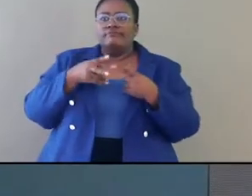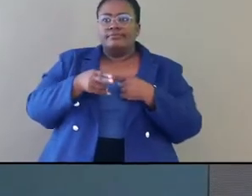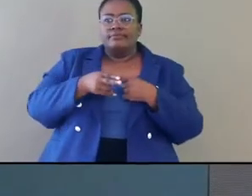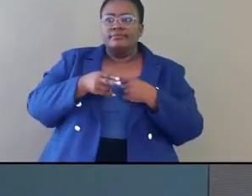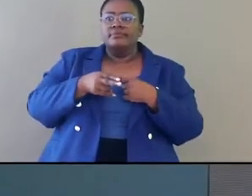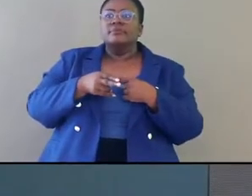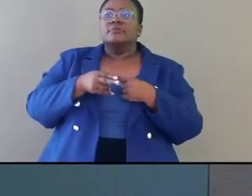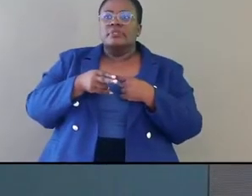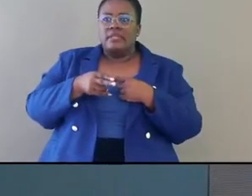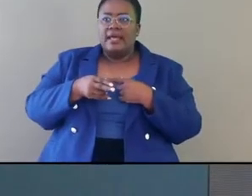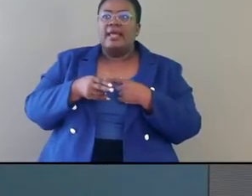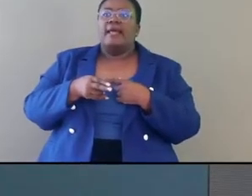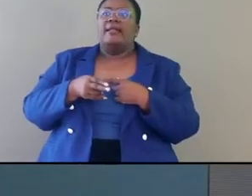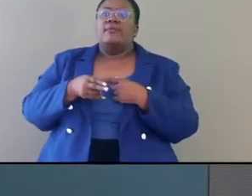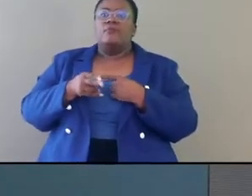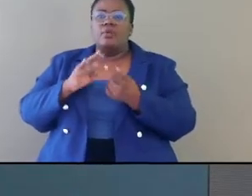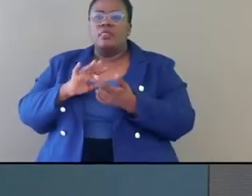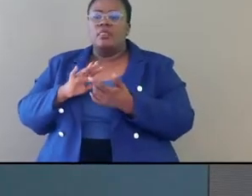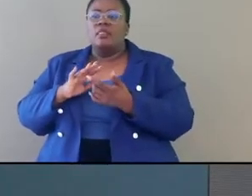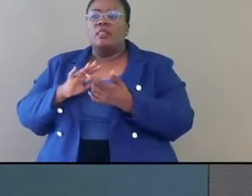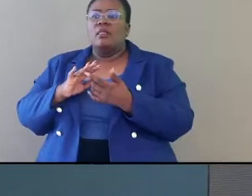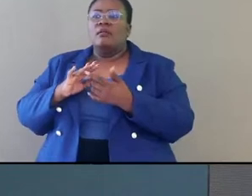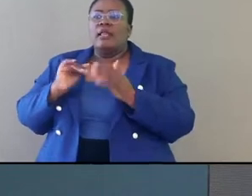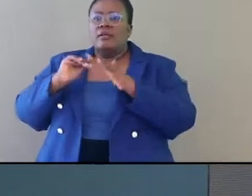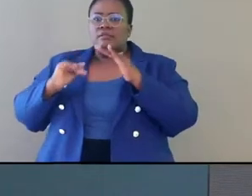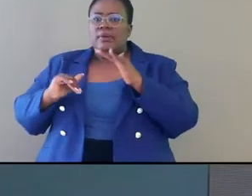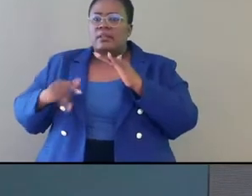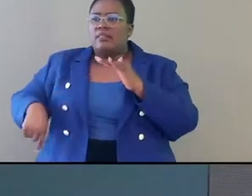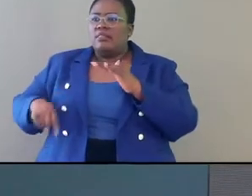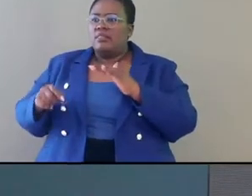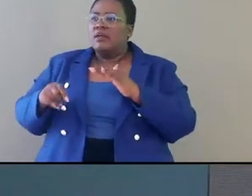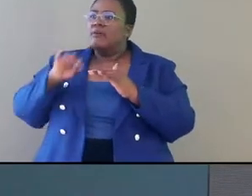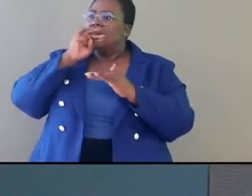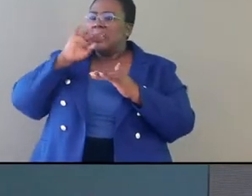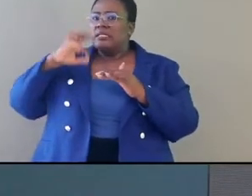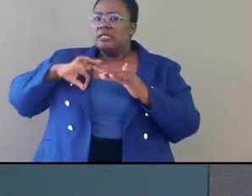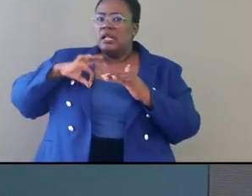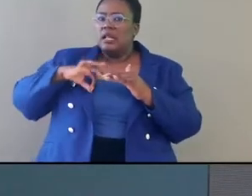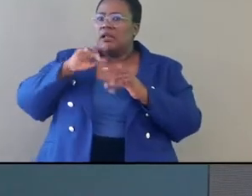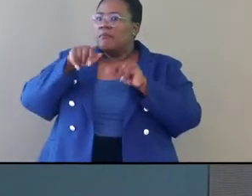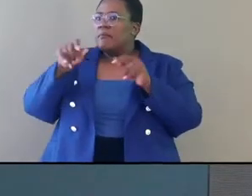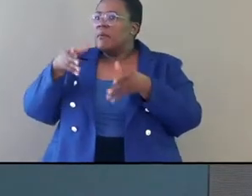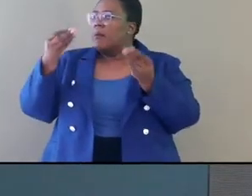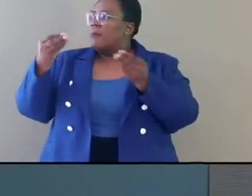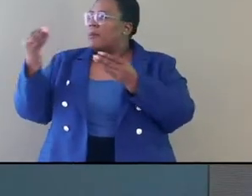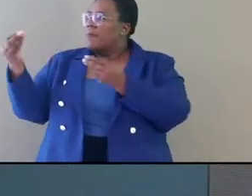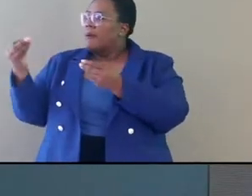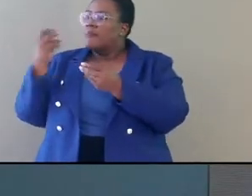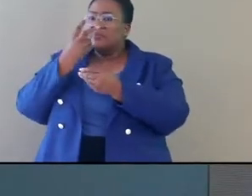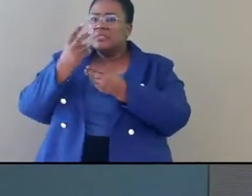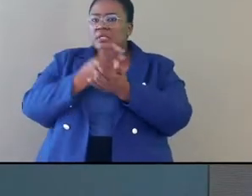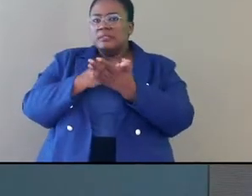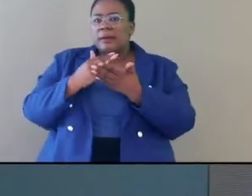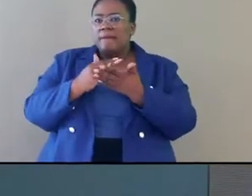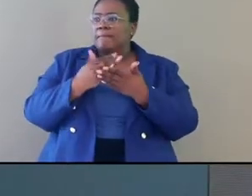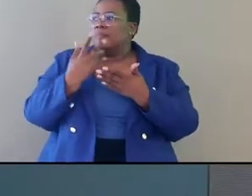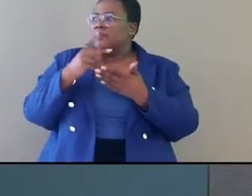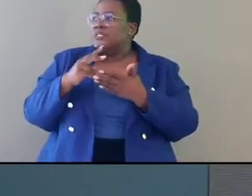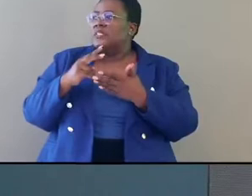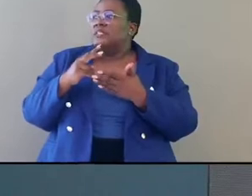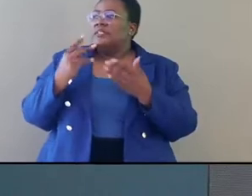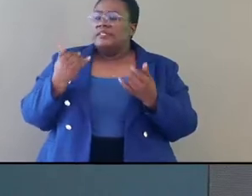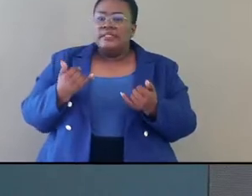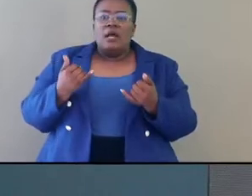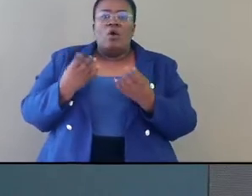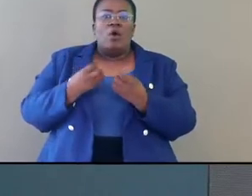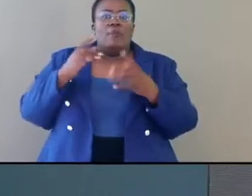underspending right so one of them is compensation compensation of employees and some of you might have seen that they are constraining right